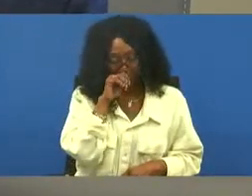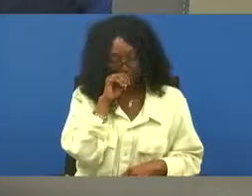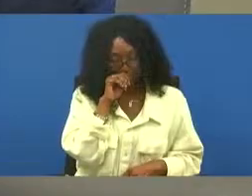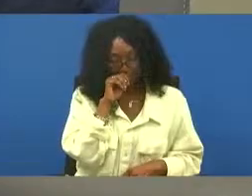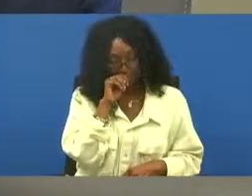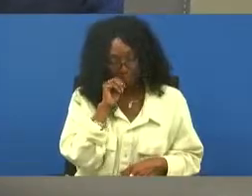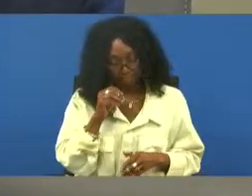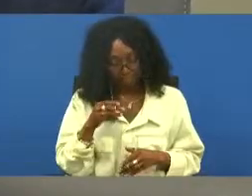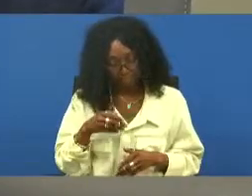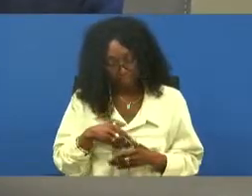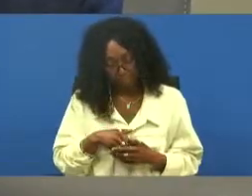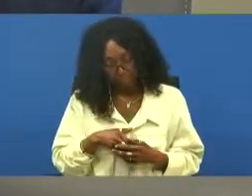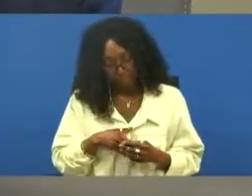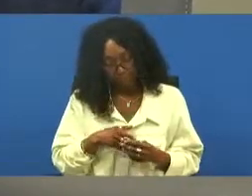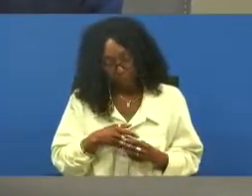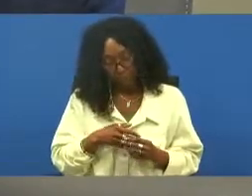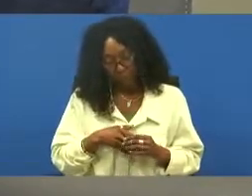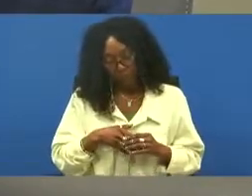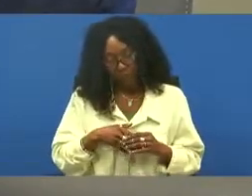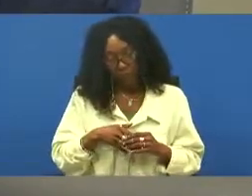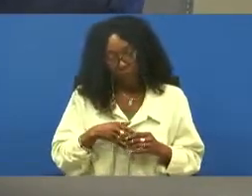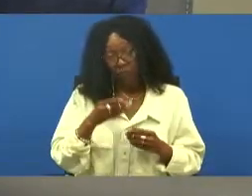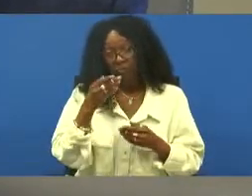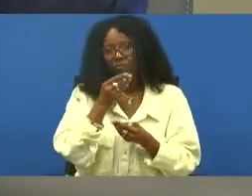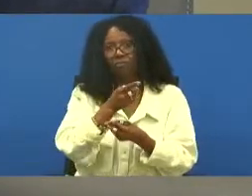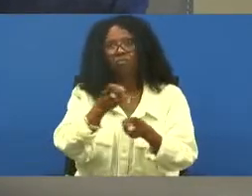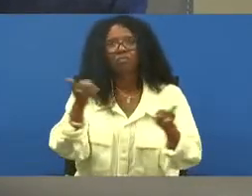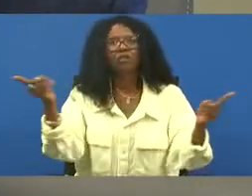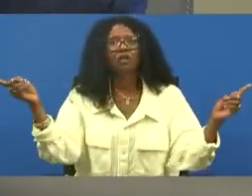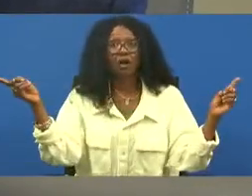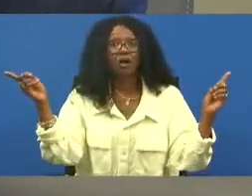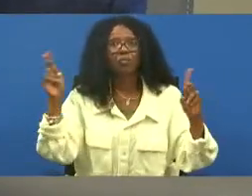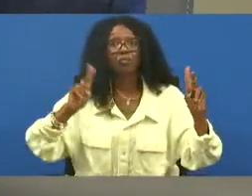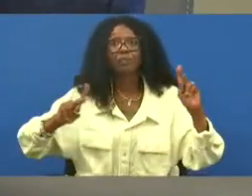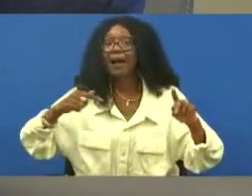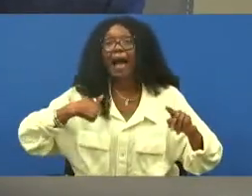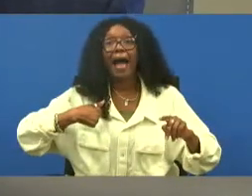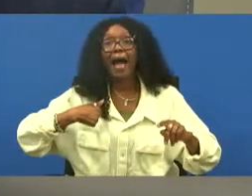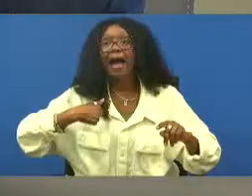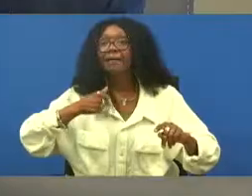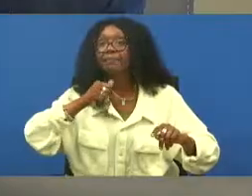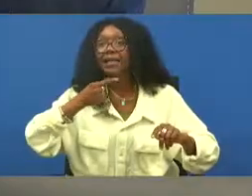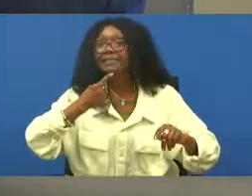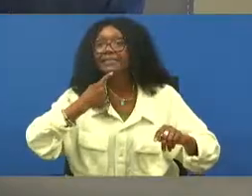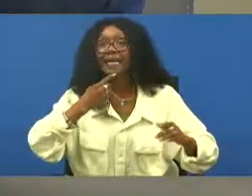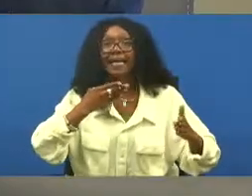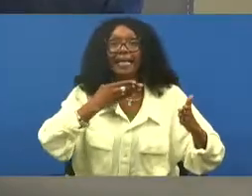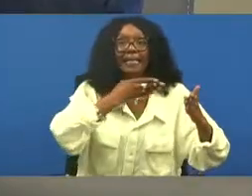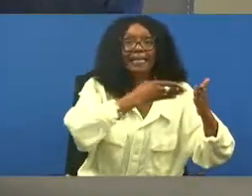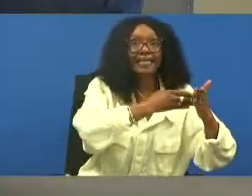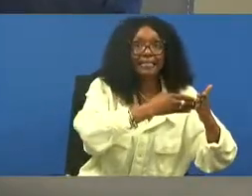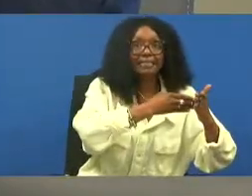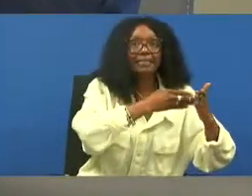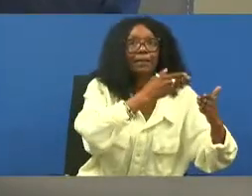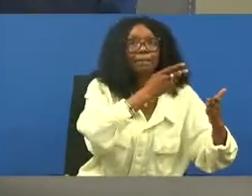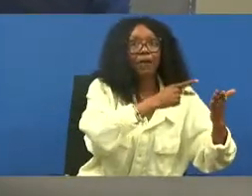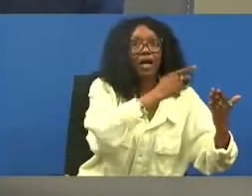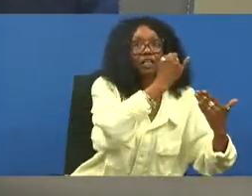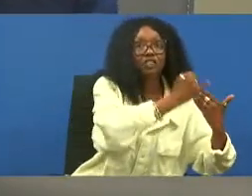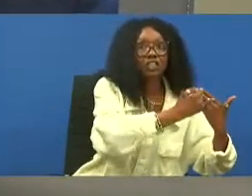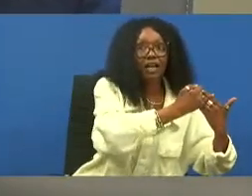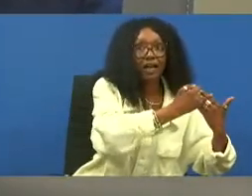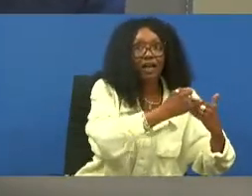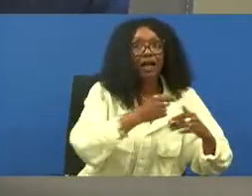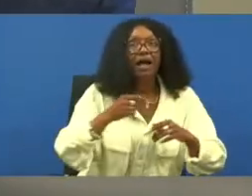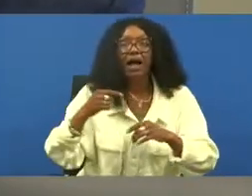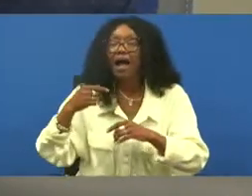let the people know that I'm not against the project. I was against how it was done. I do believe the